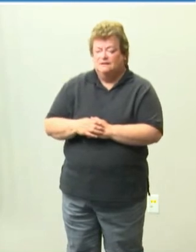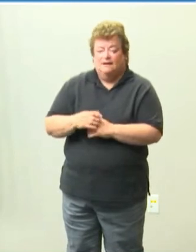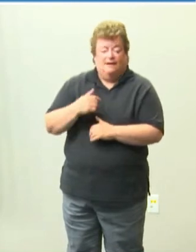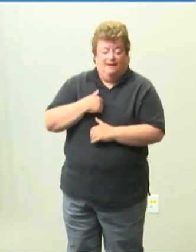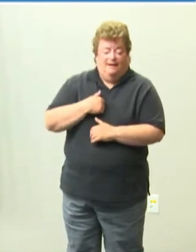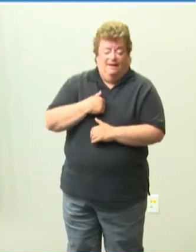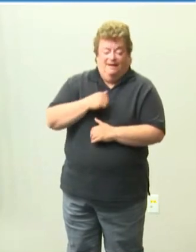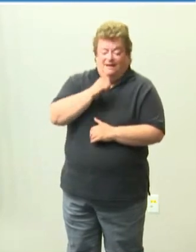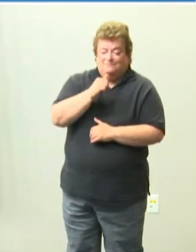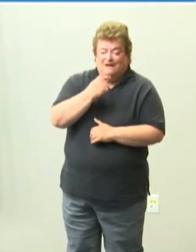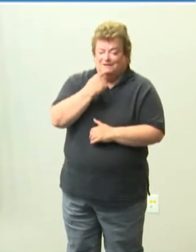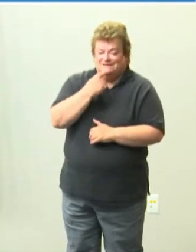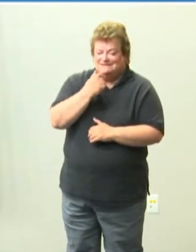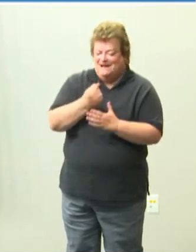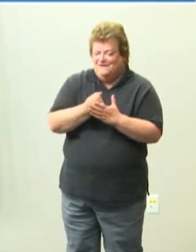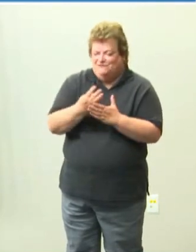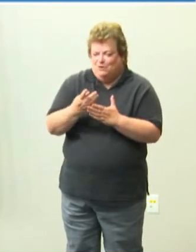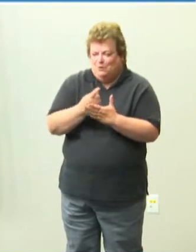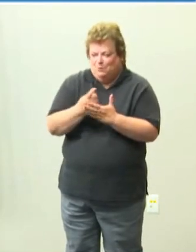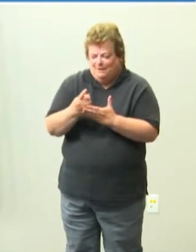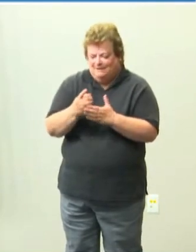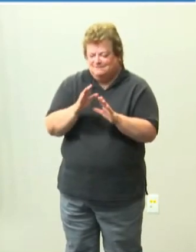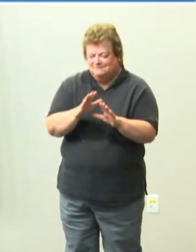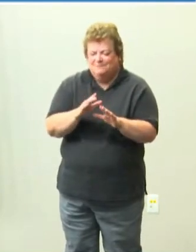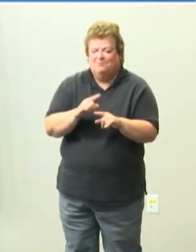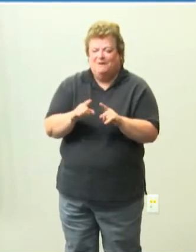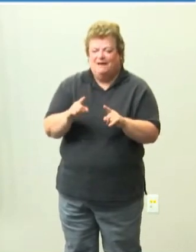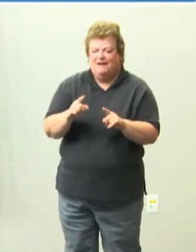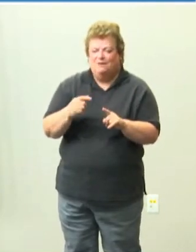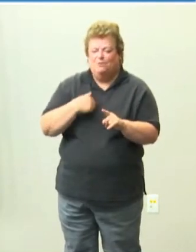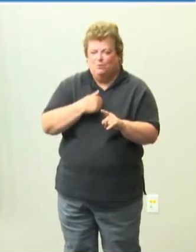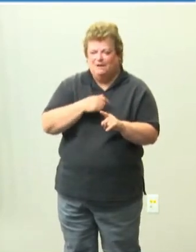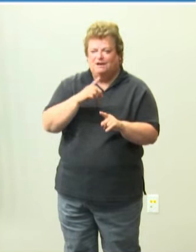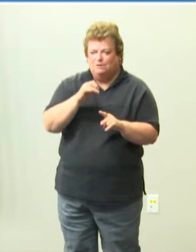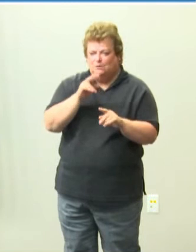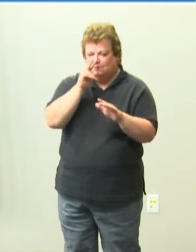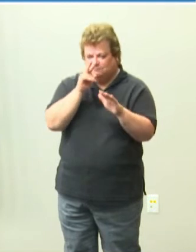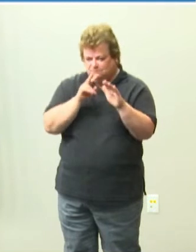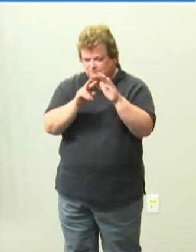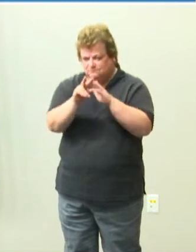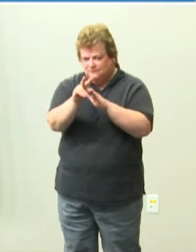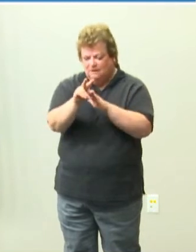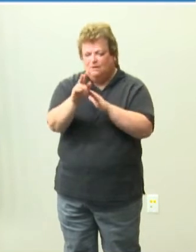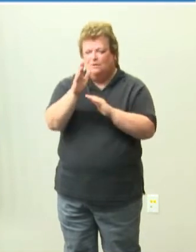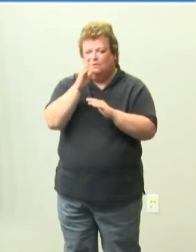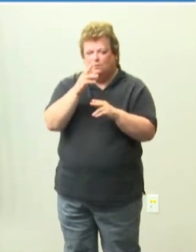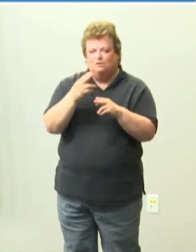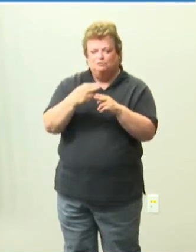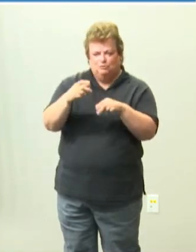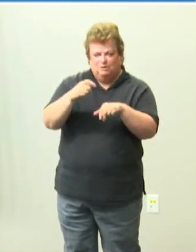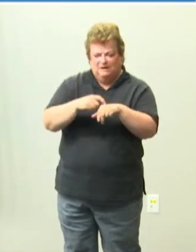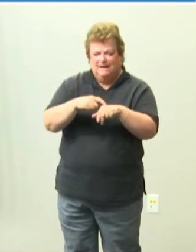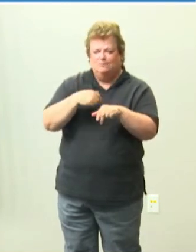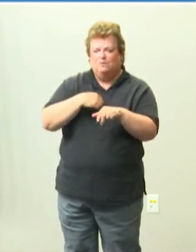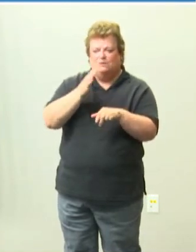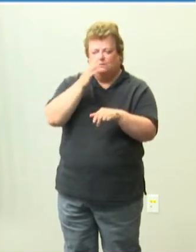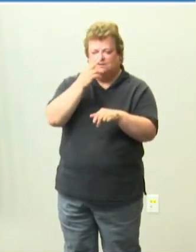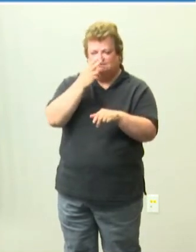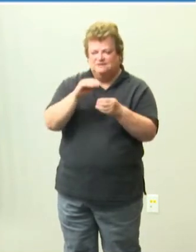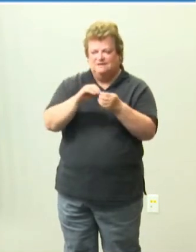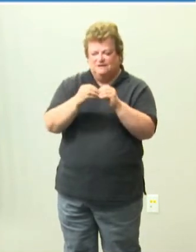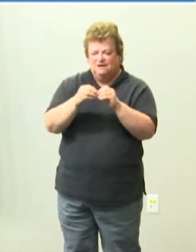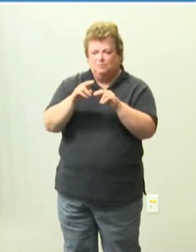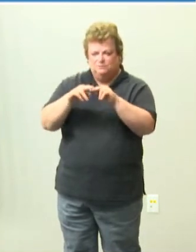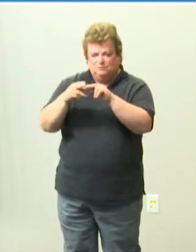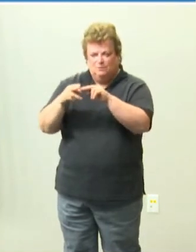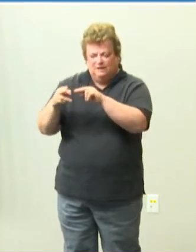I'm not going to say a few weeks, Matt, but we do anticipate that it will be a short period of time when we see that happen. And you're